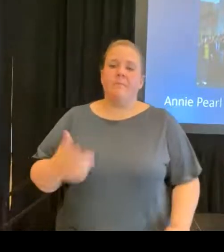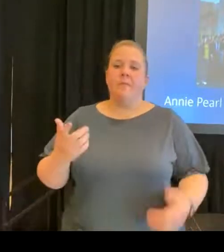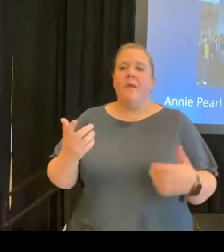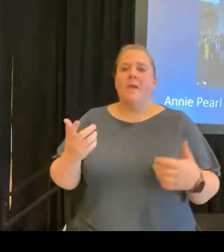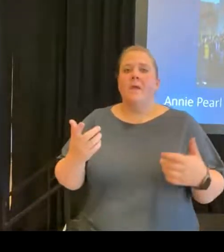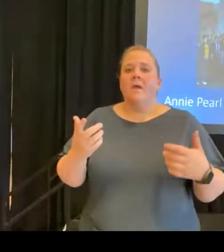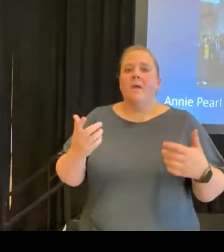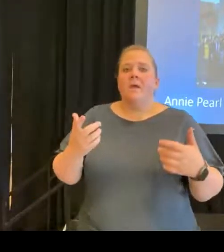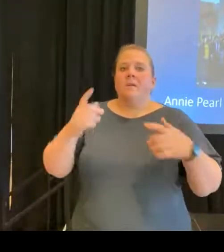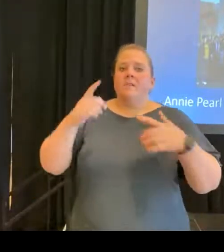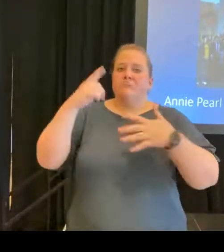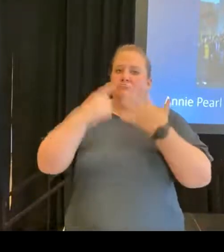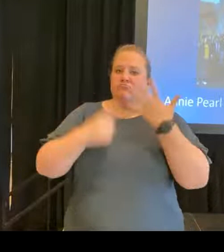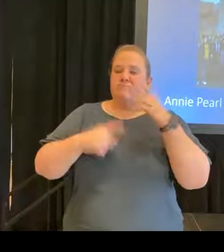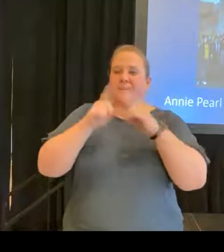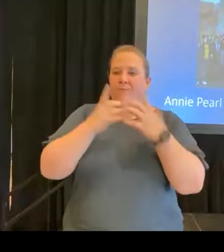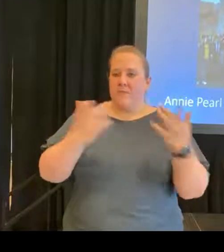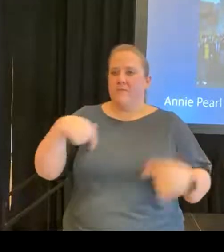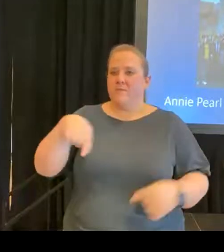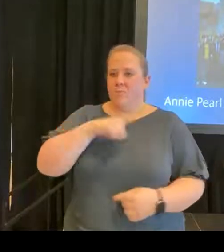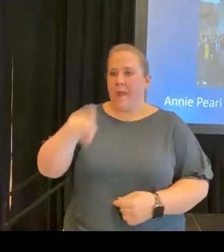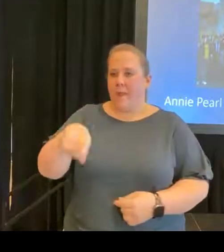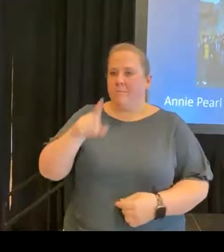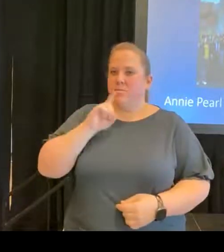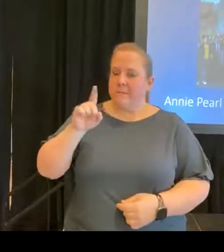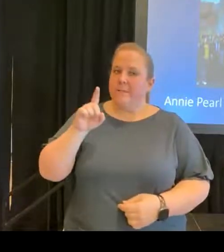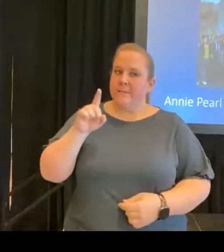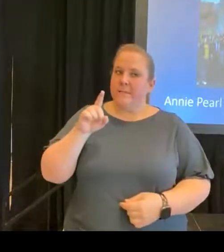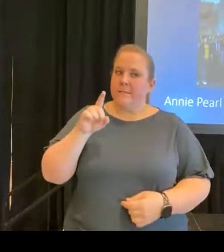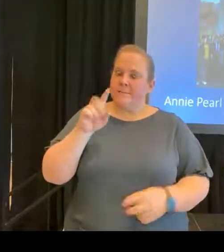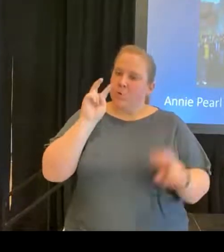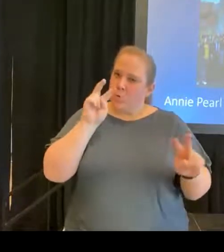So these are the things that we have to look out for.